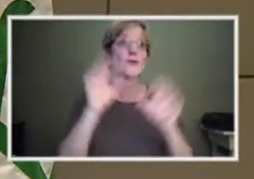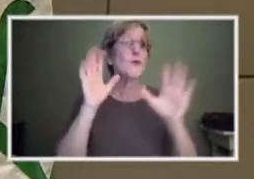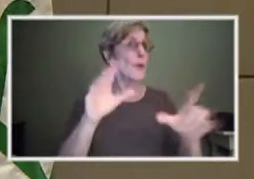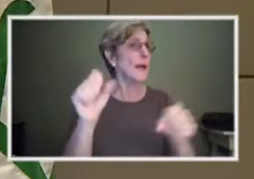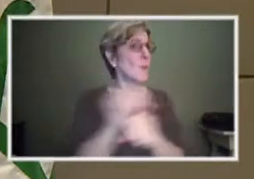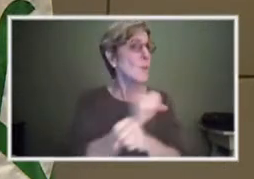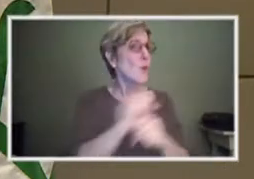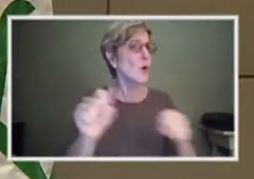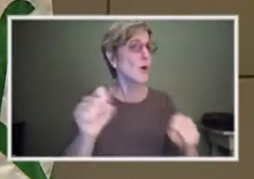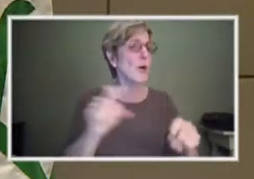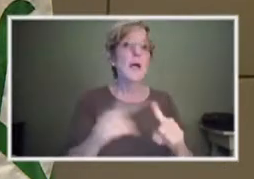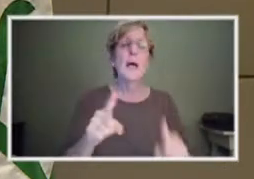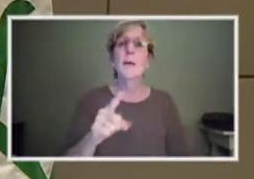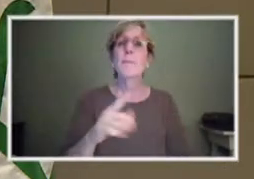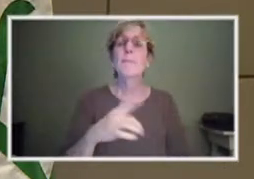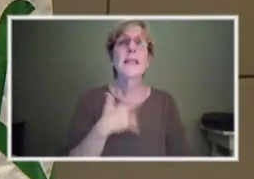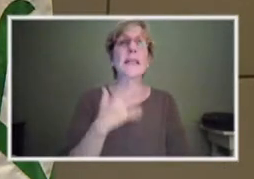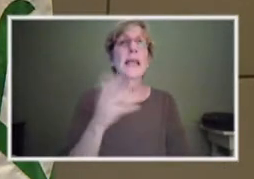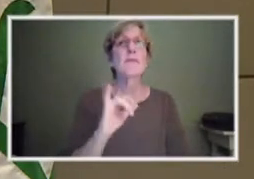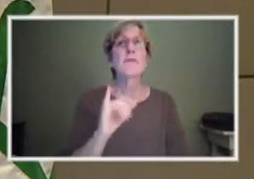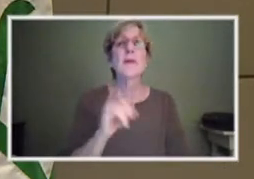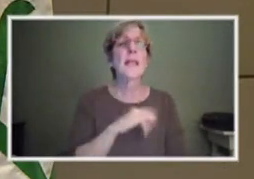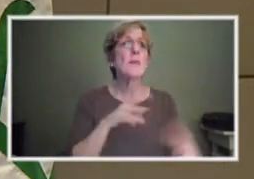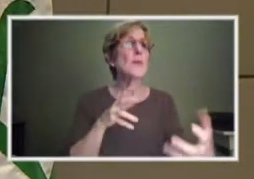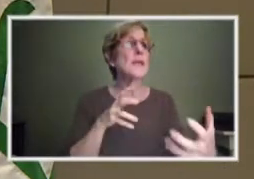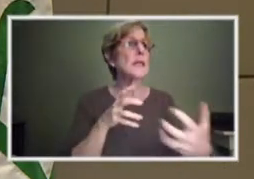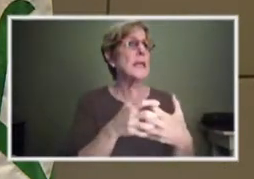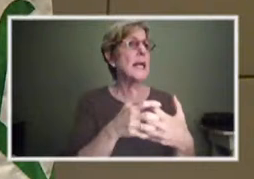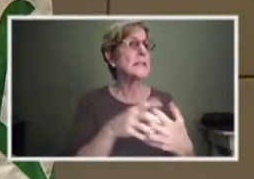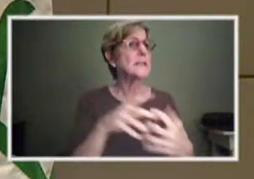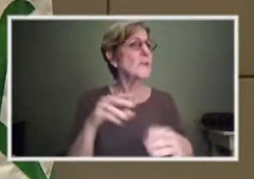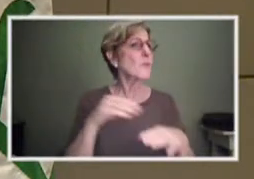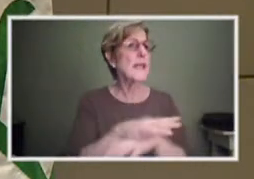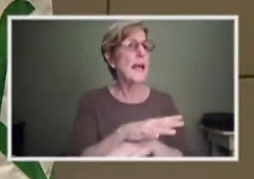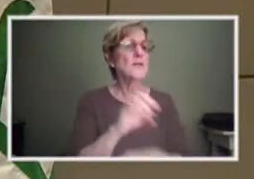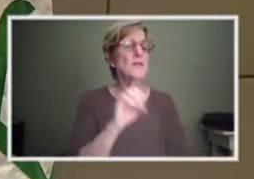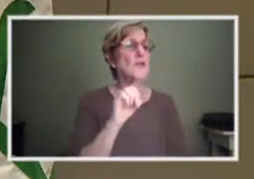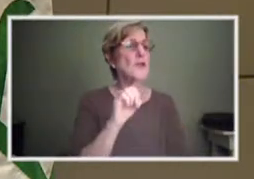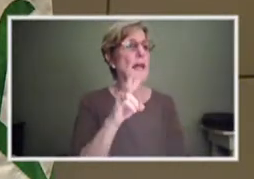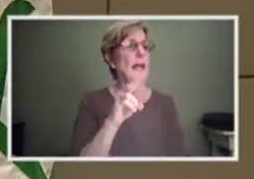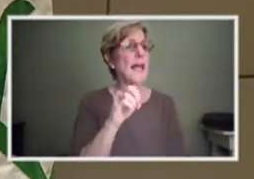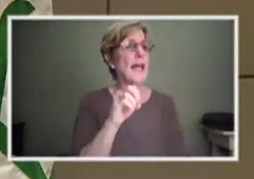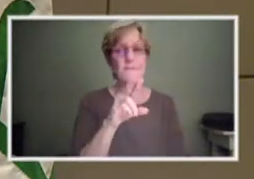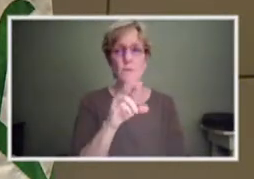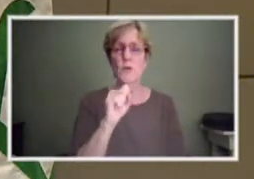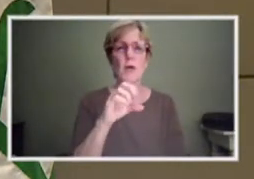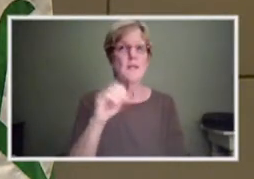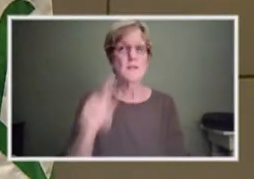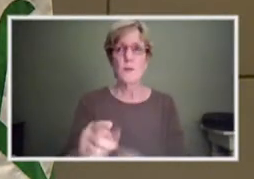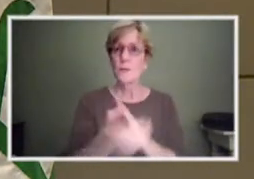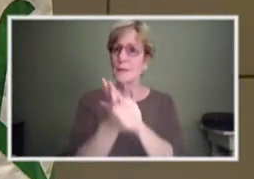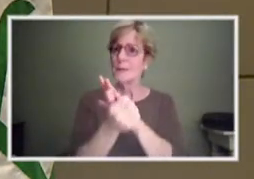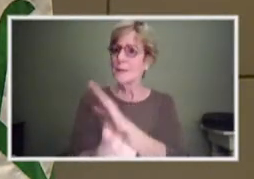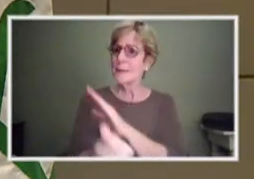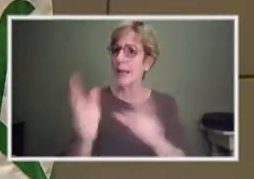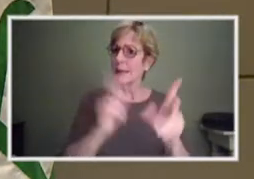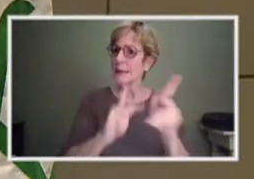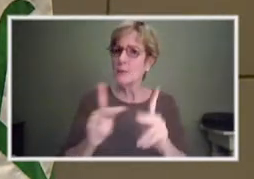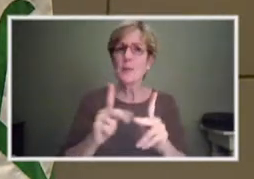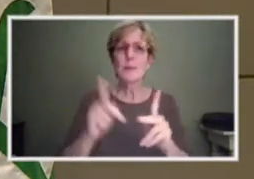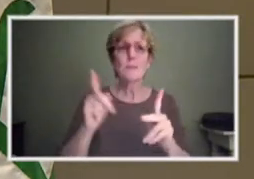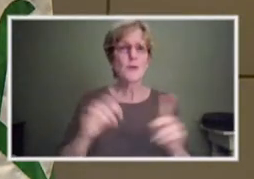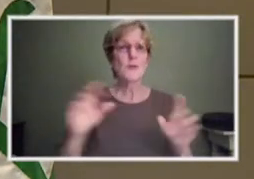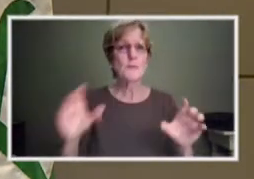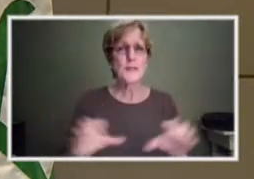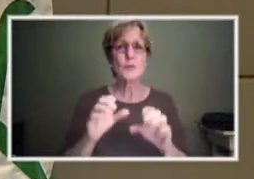rarely felt like we ever connected with council at all, ever. So we've got these talented people that could be doing not